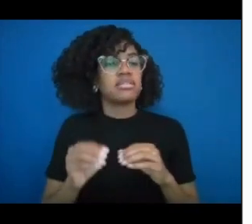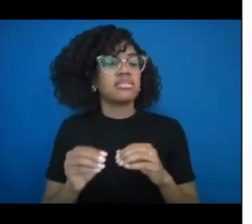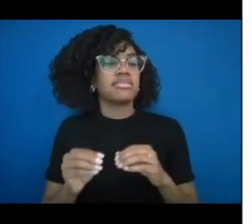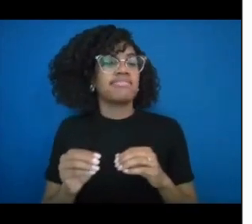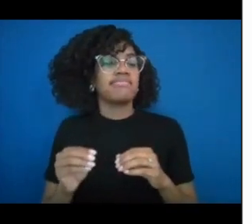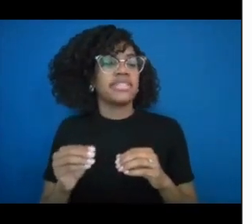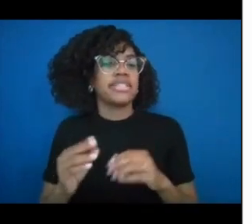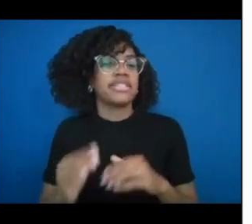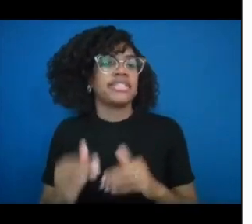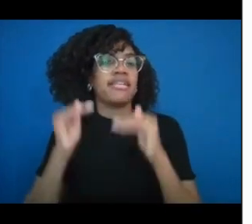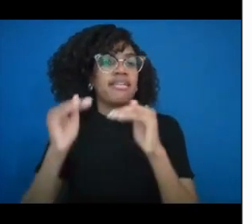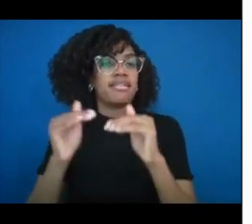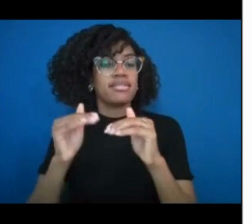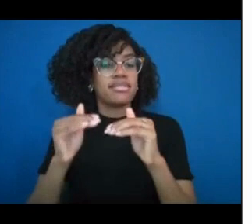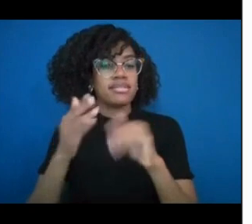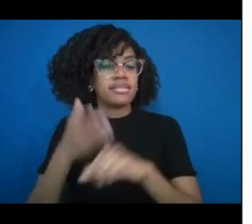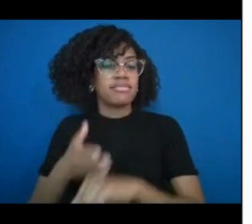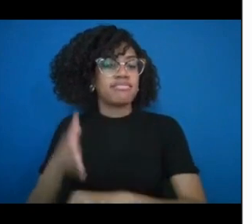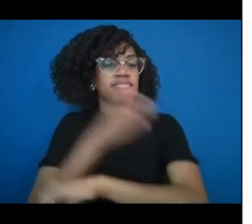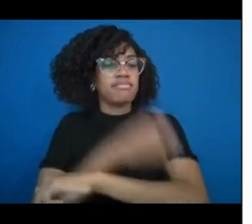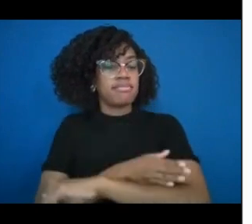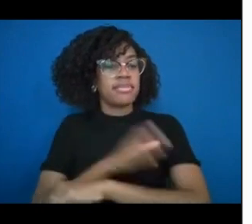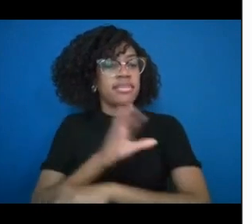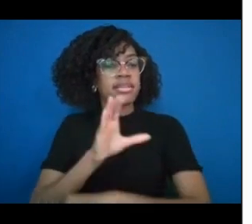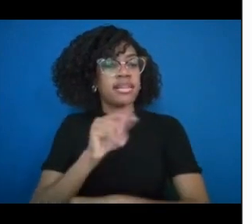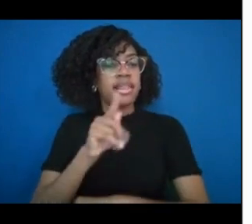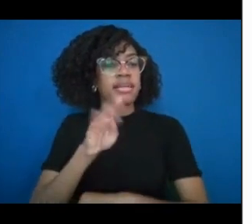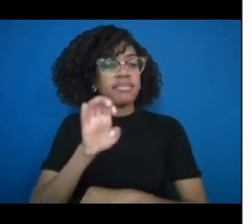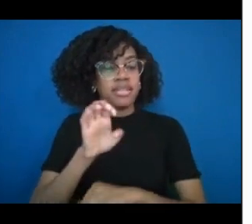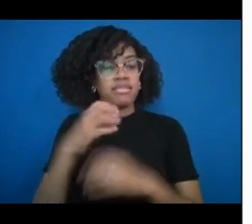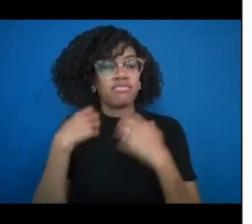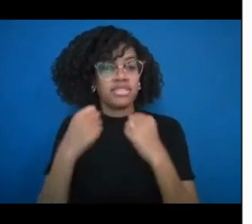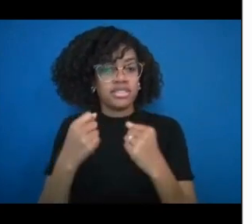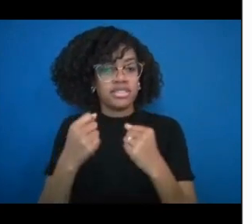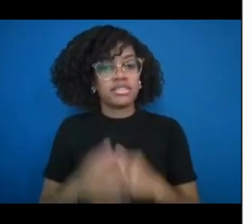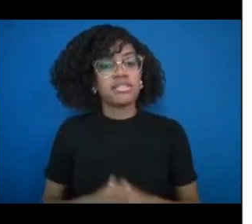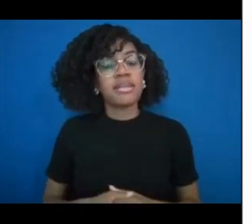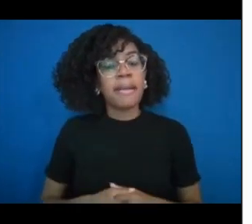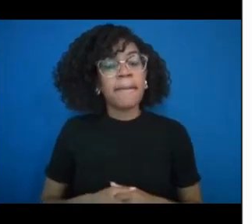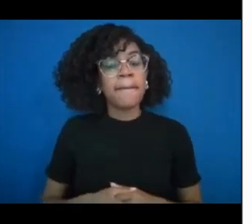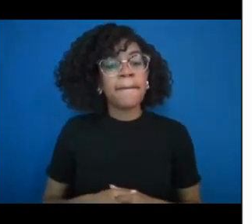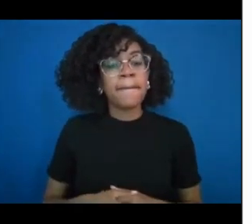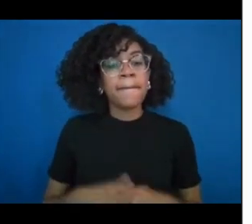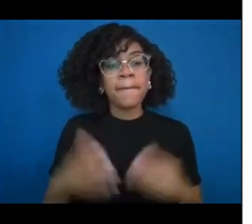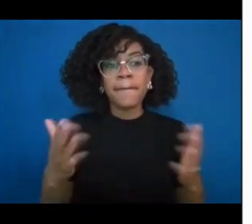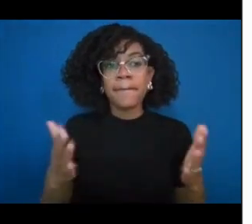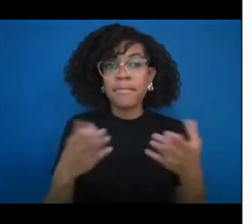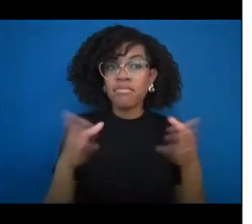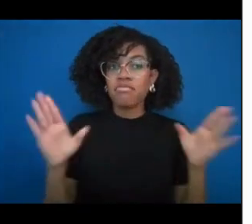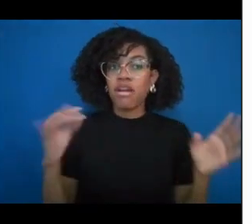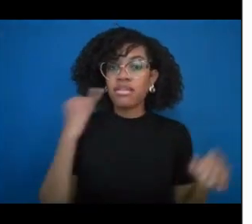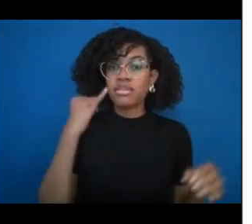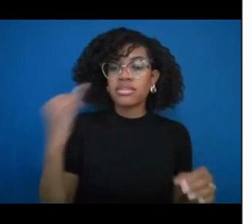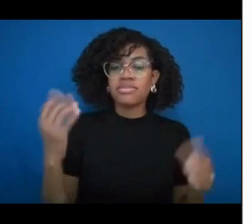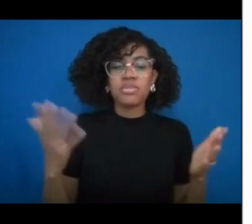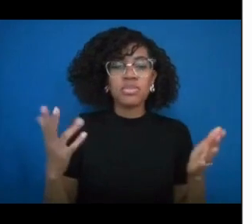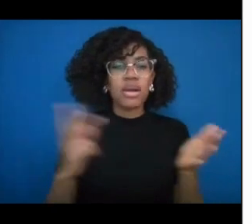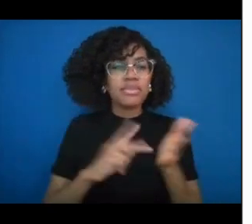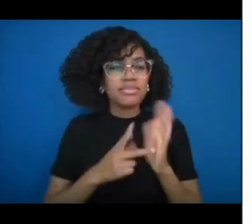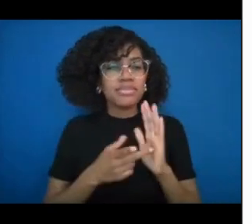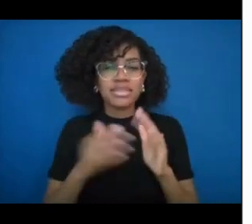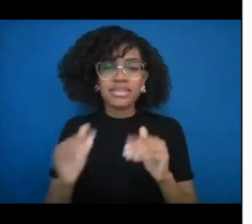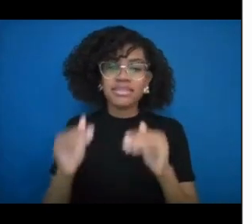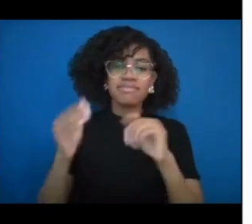And that is a broad idea. What makes a job enhance